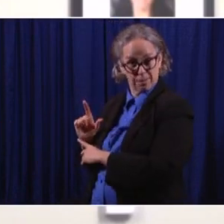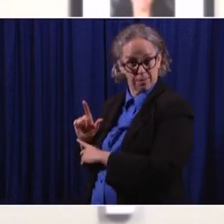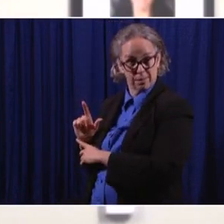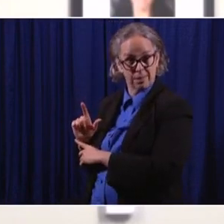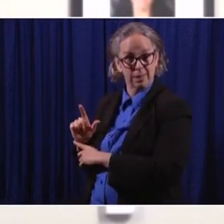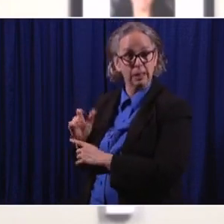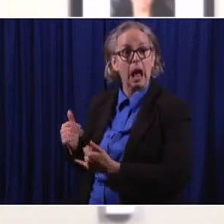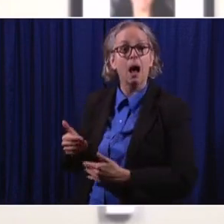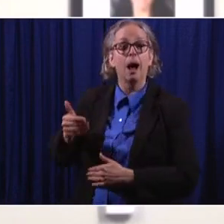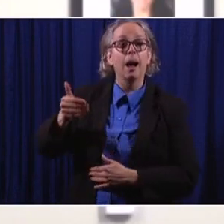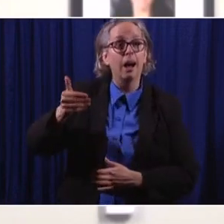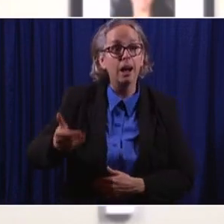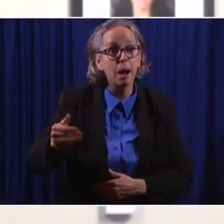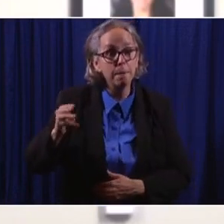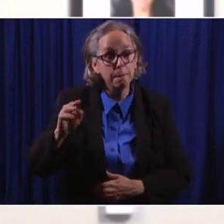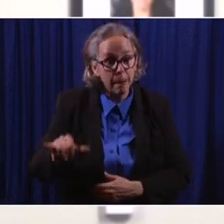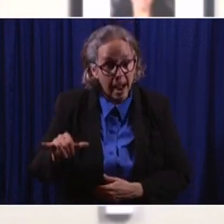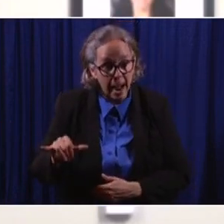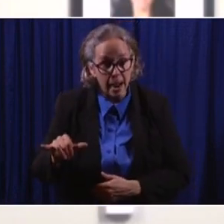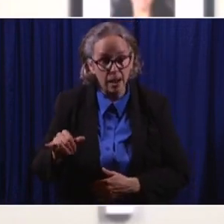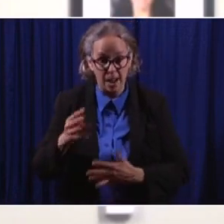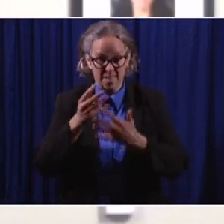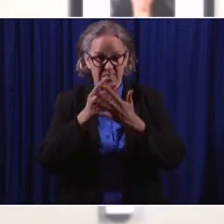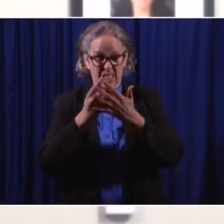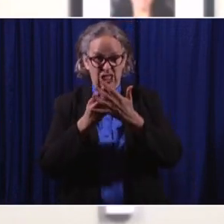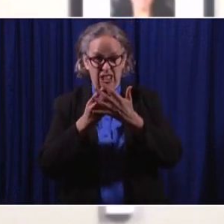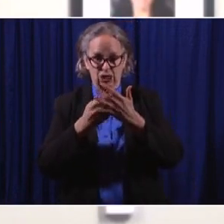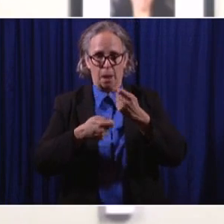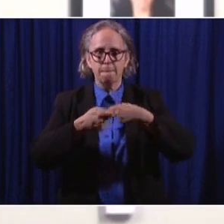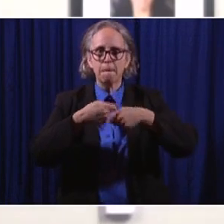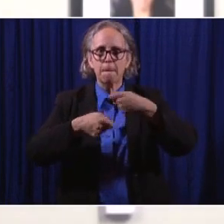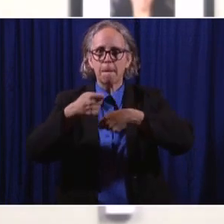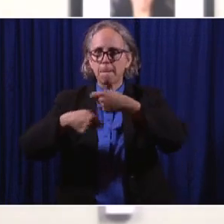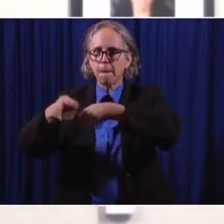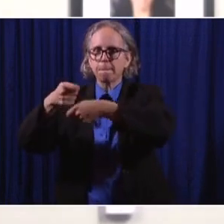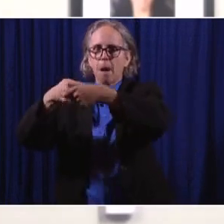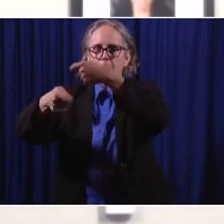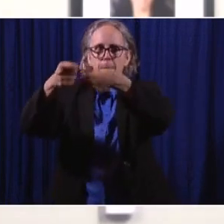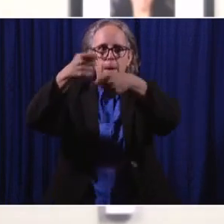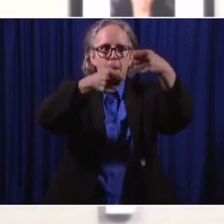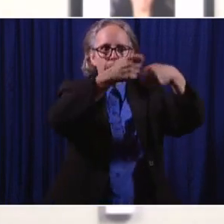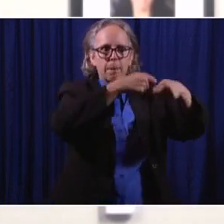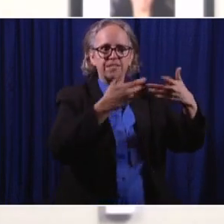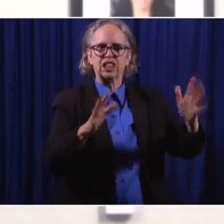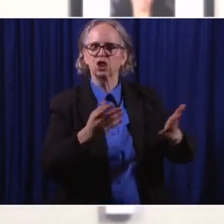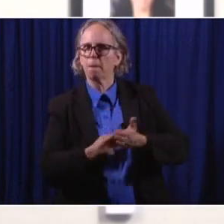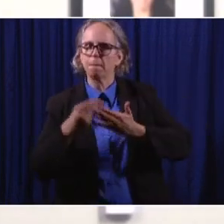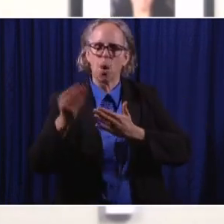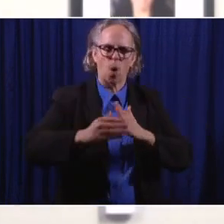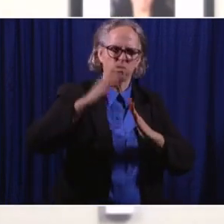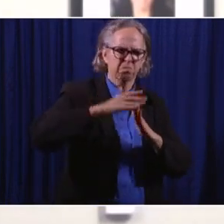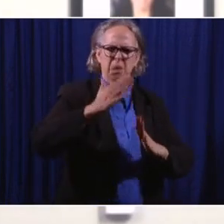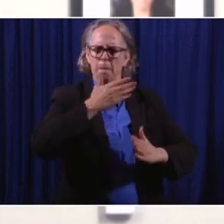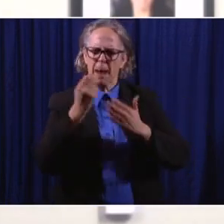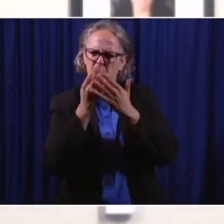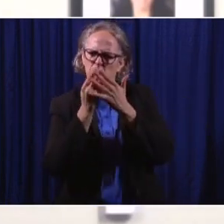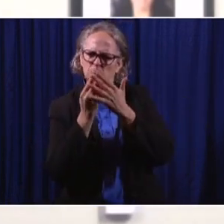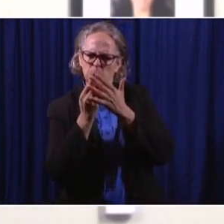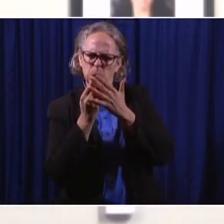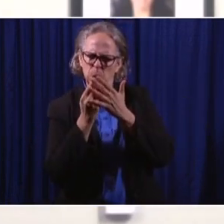out our filters to have the highest MERV rating that the system could handle. So that's an